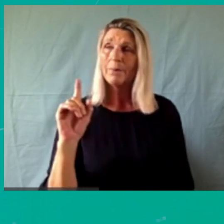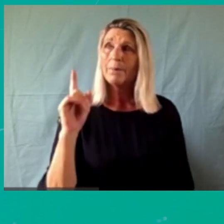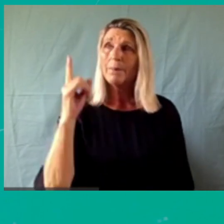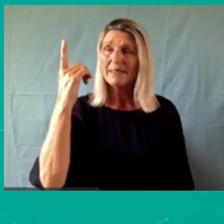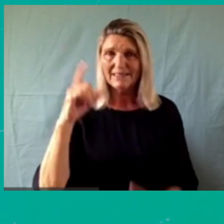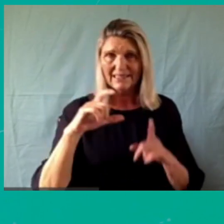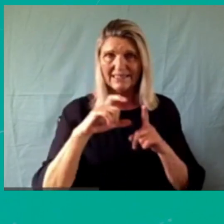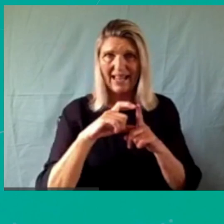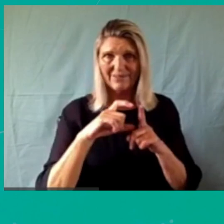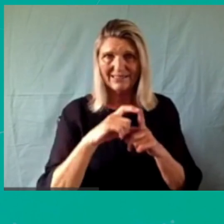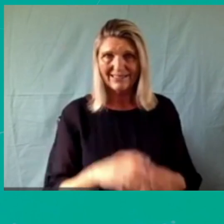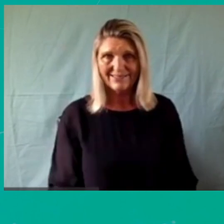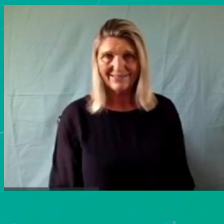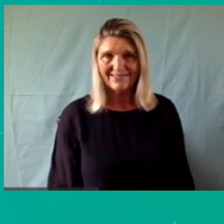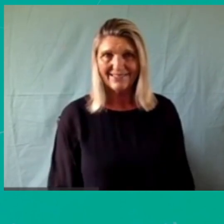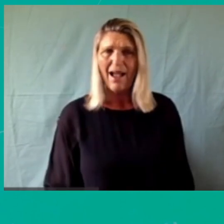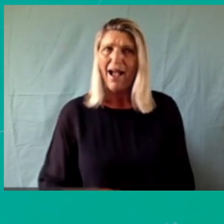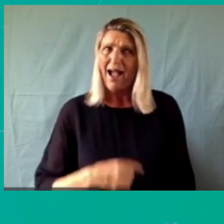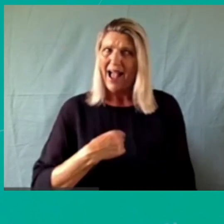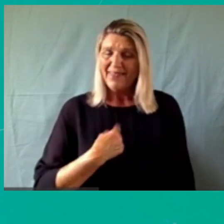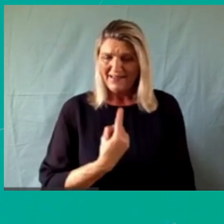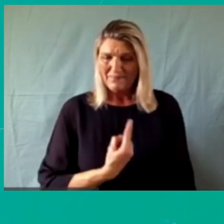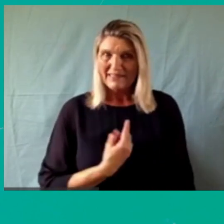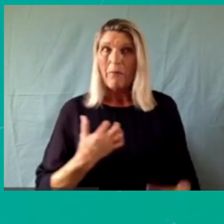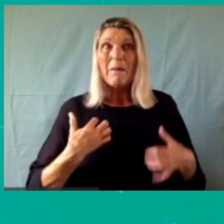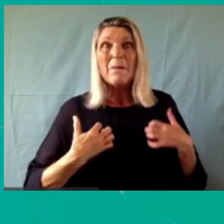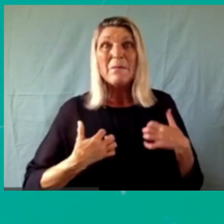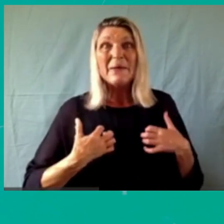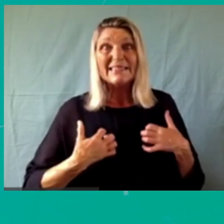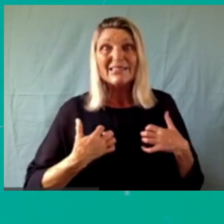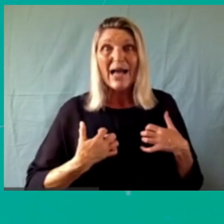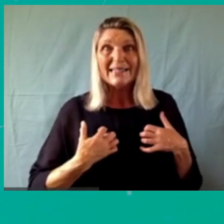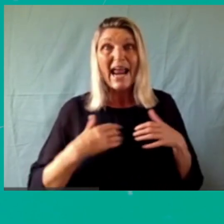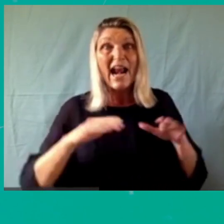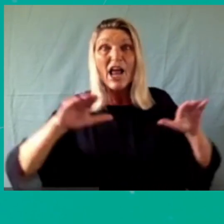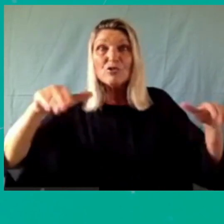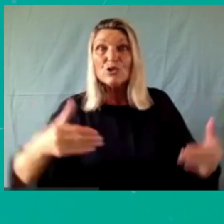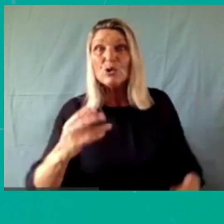I think I was a bit too excited and double introduced you.